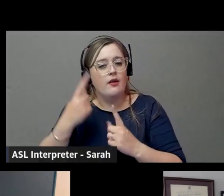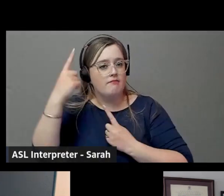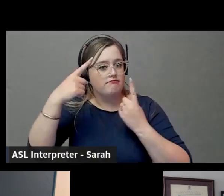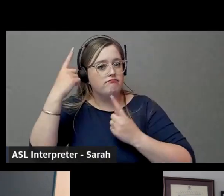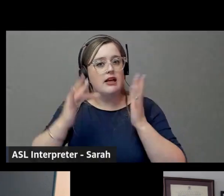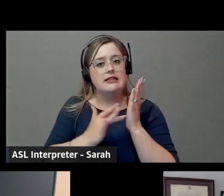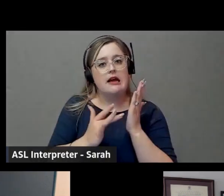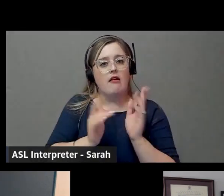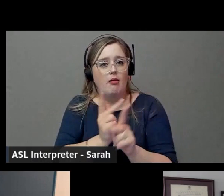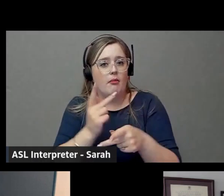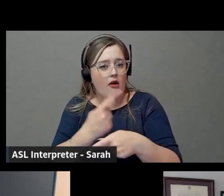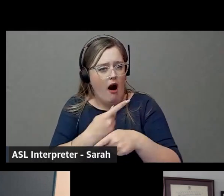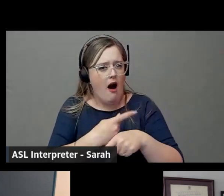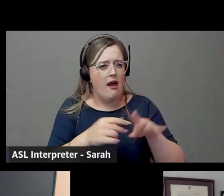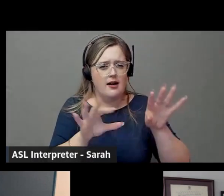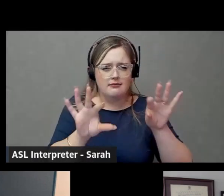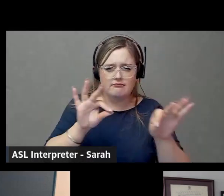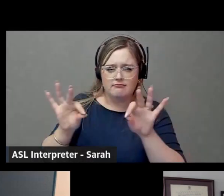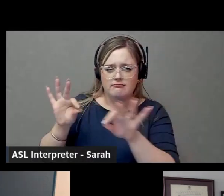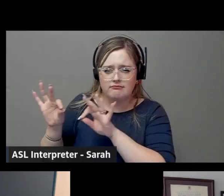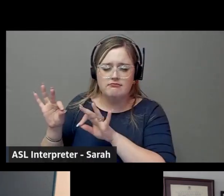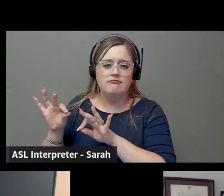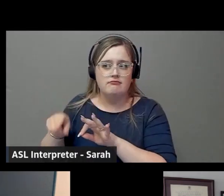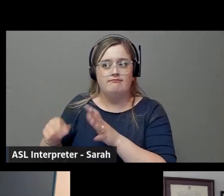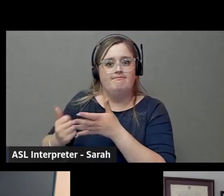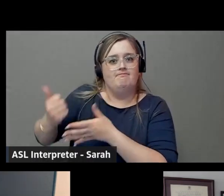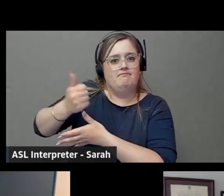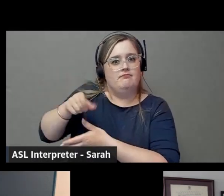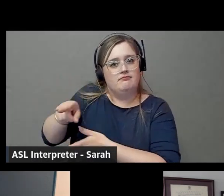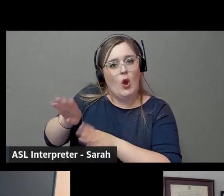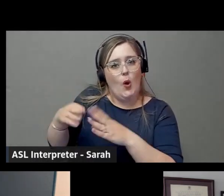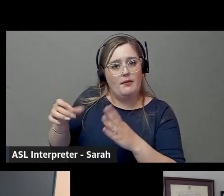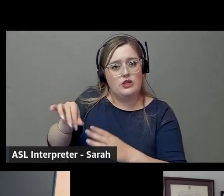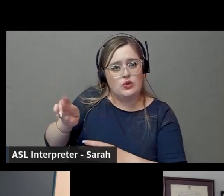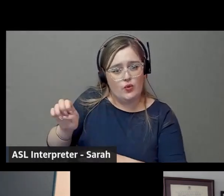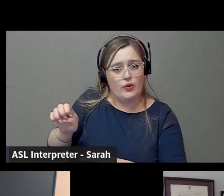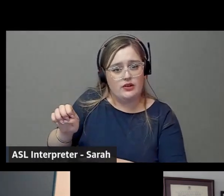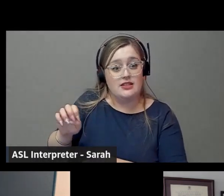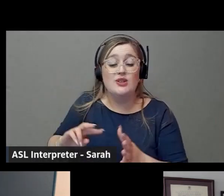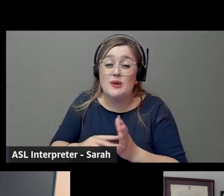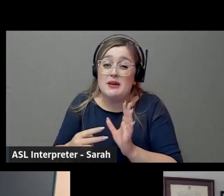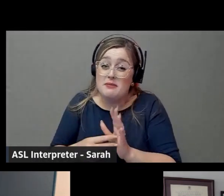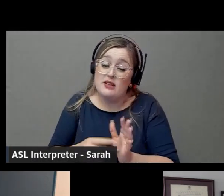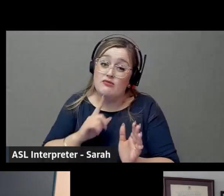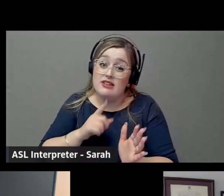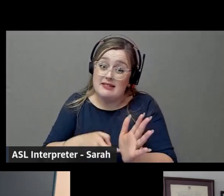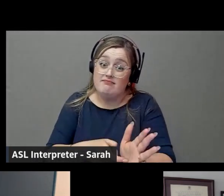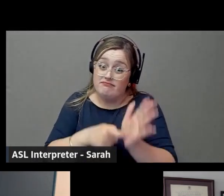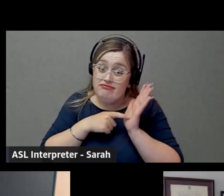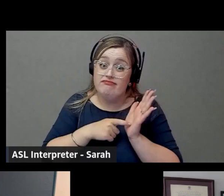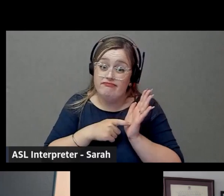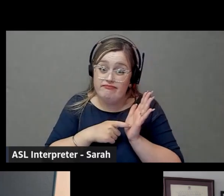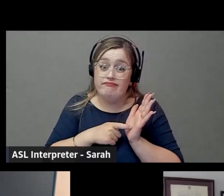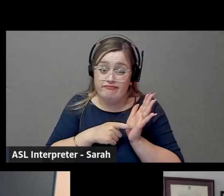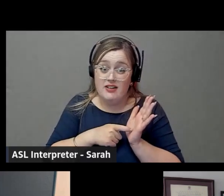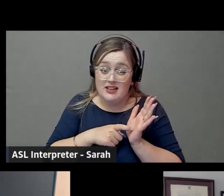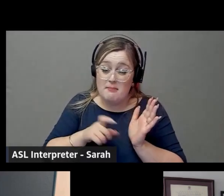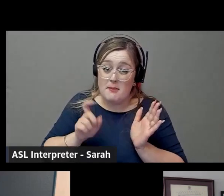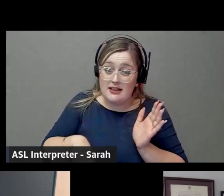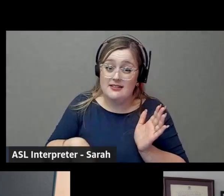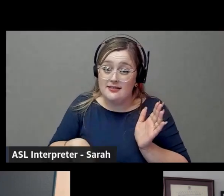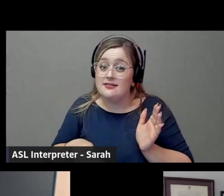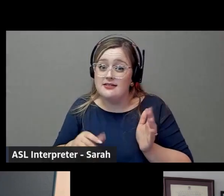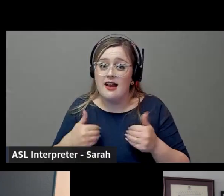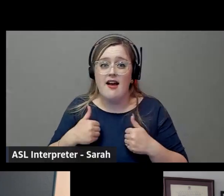And so a lot of times that just means that they're demanding open source as part of their